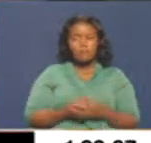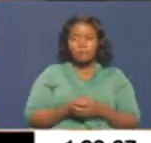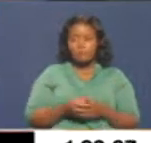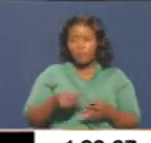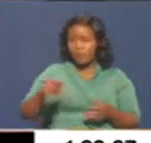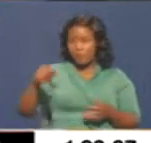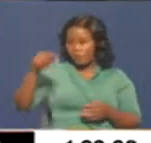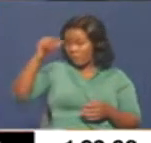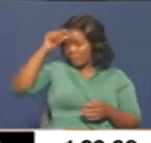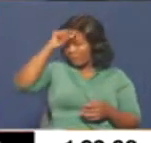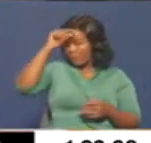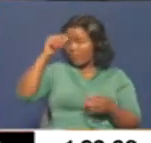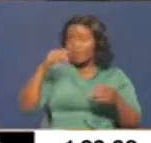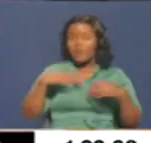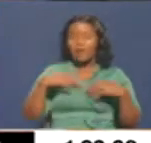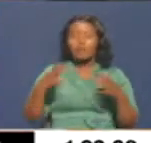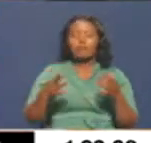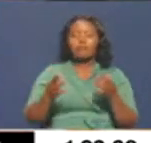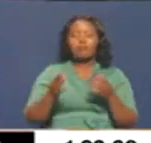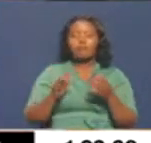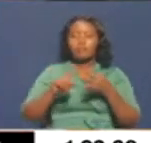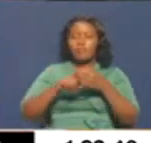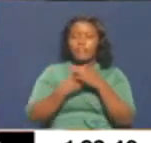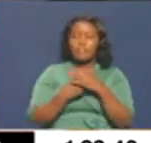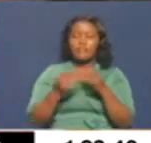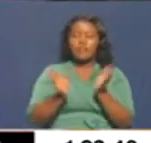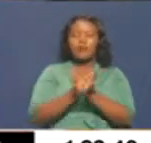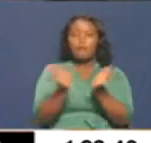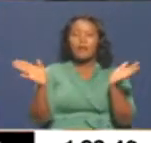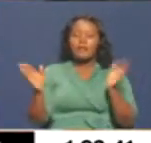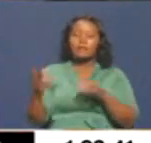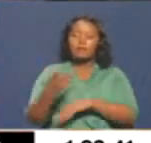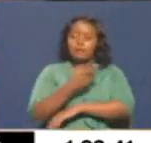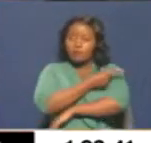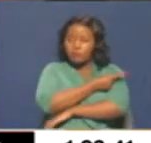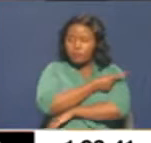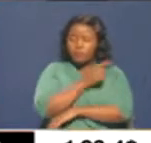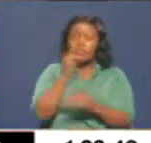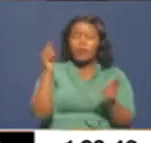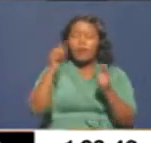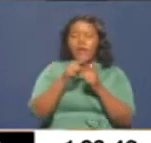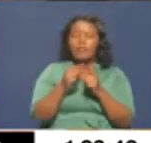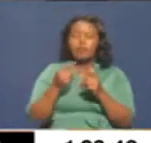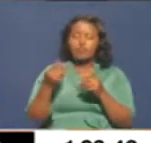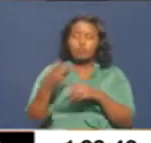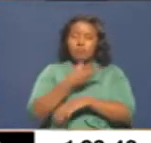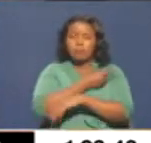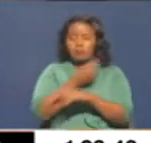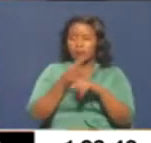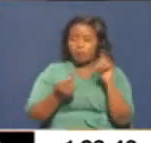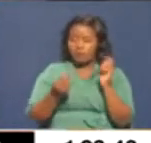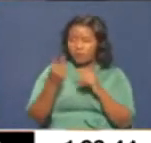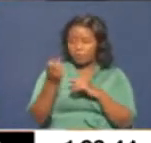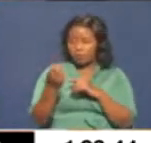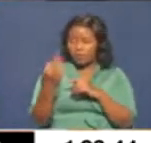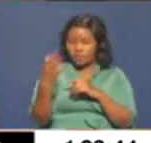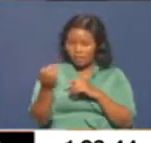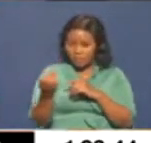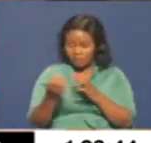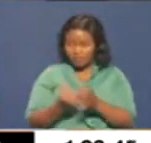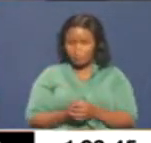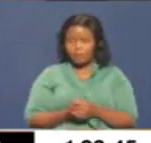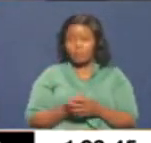A mass vaccination drive aimed at eradicating rabies in the country by the year 2030. Chief Administrative Secretary